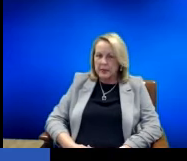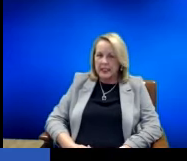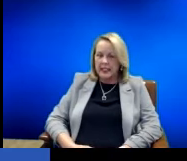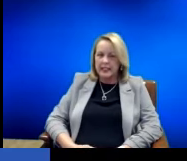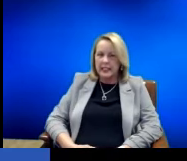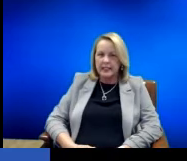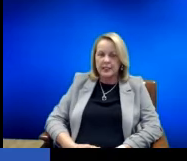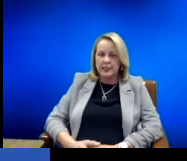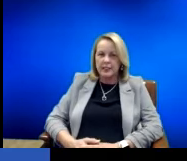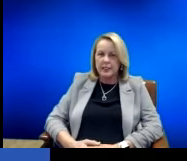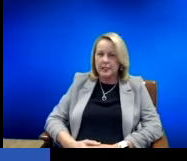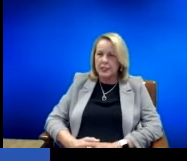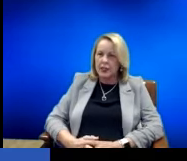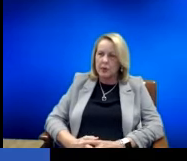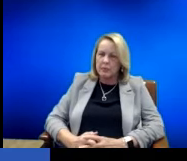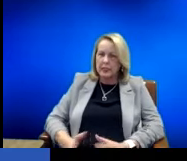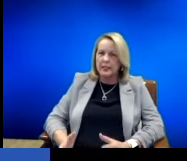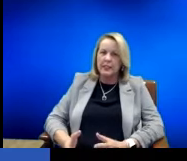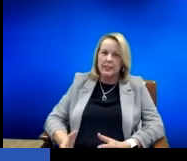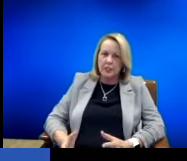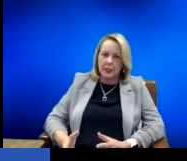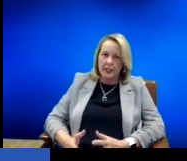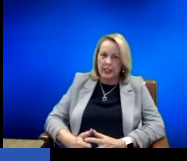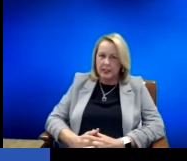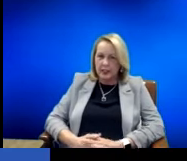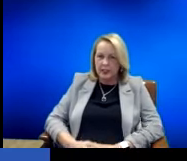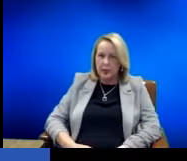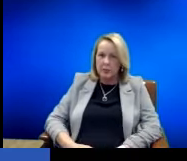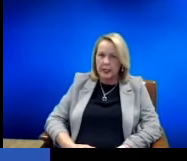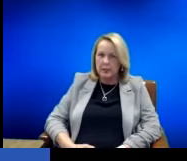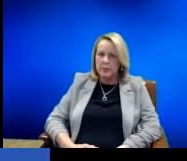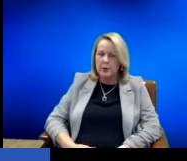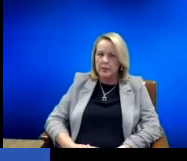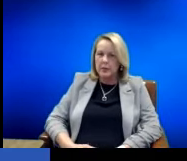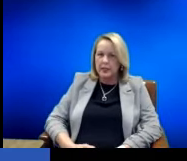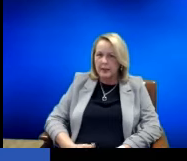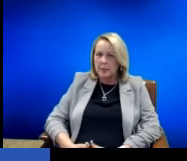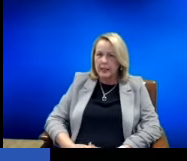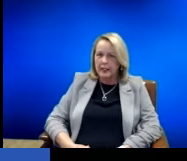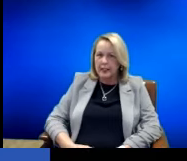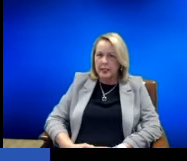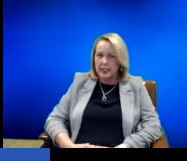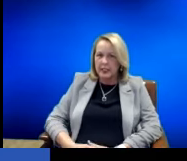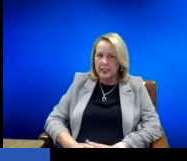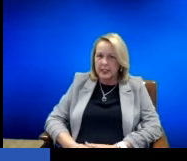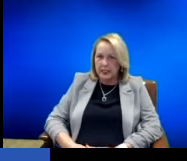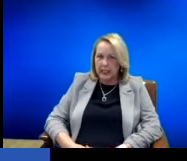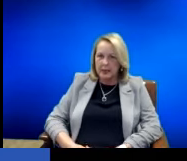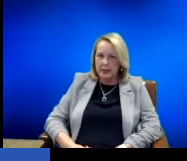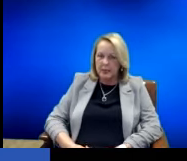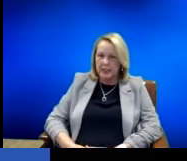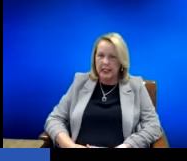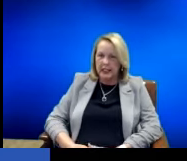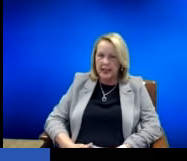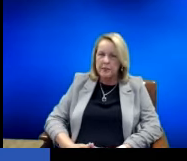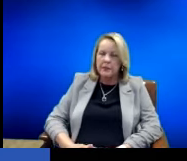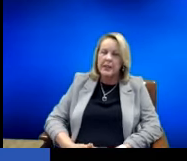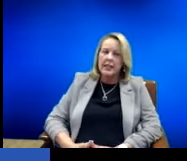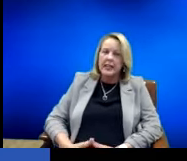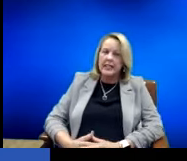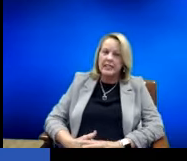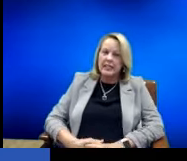enrollment fee, so there's no building that you can go to, no brick and mortar or bank location to establish an